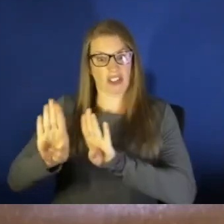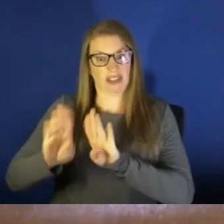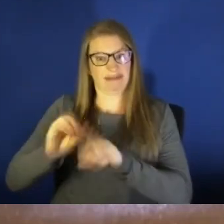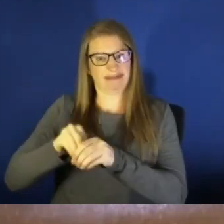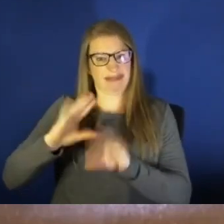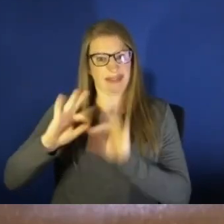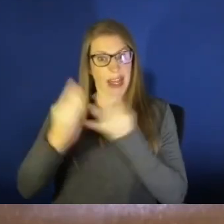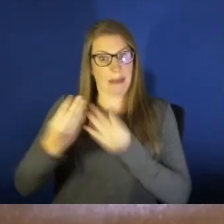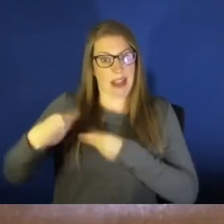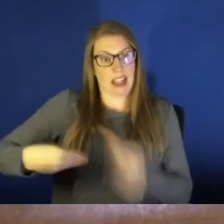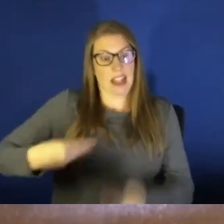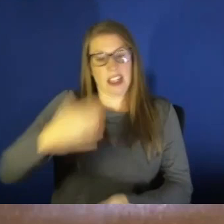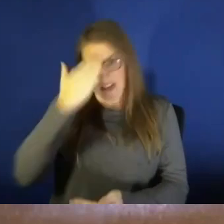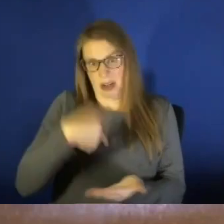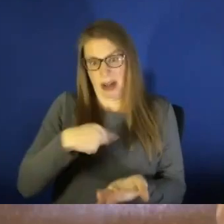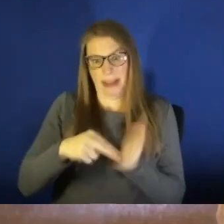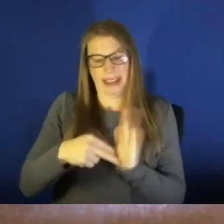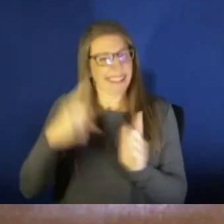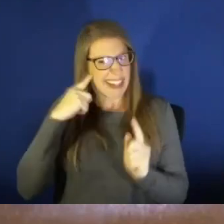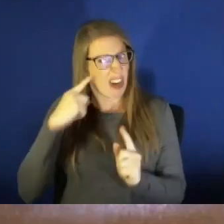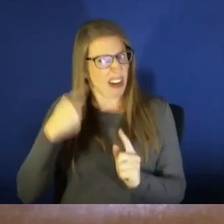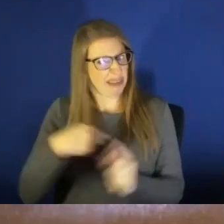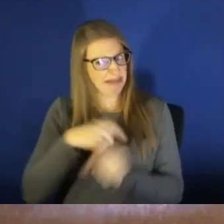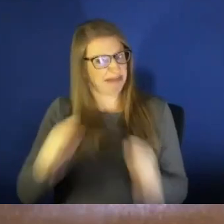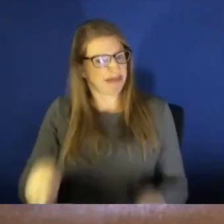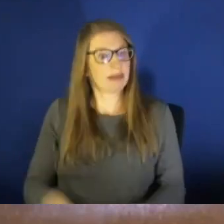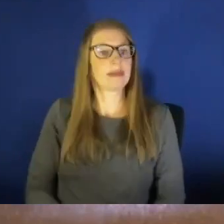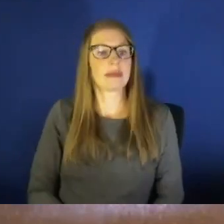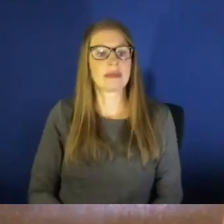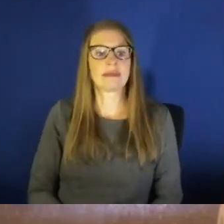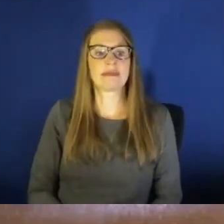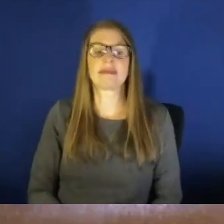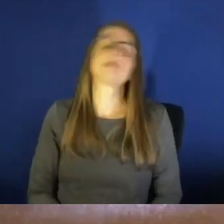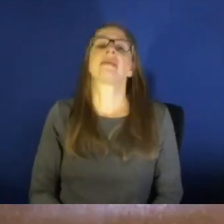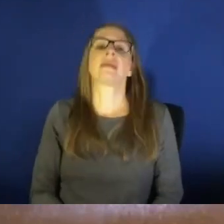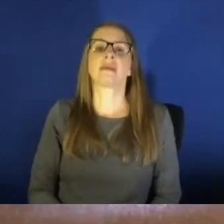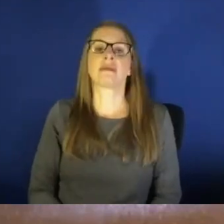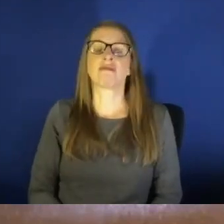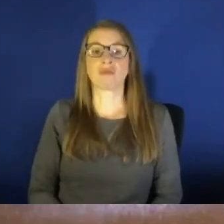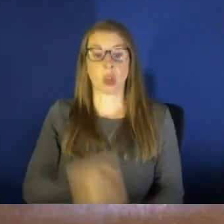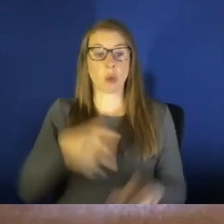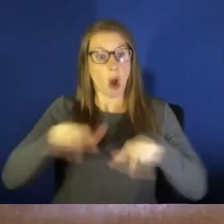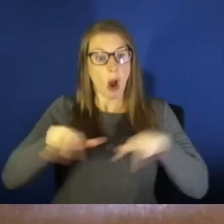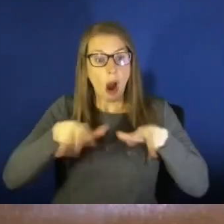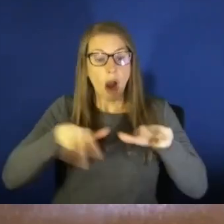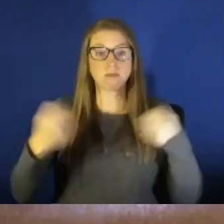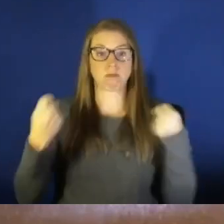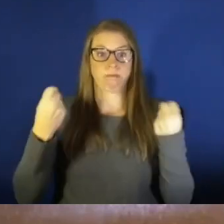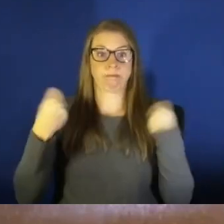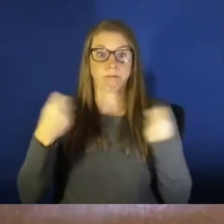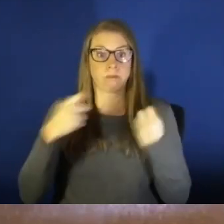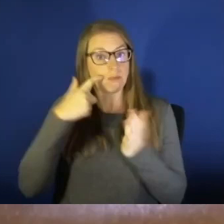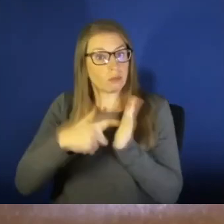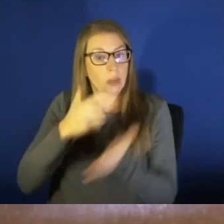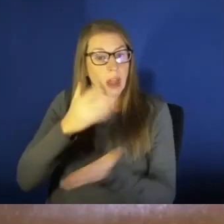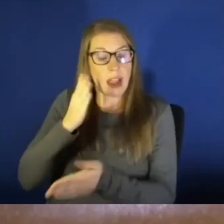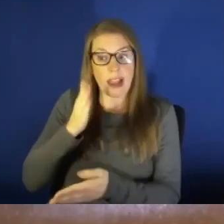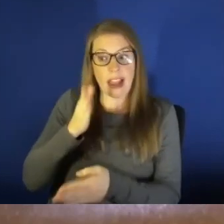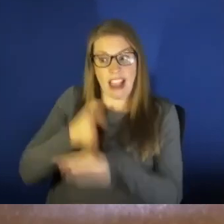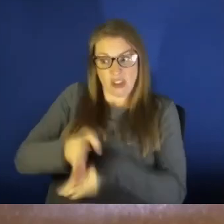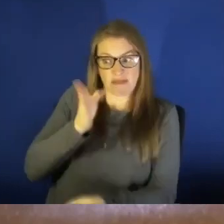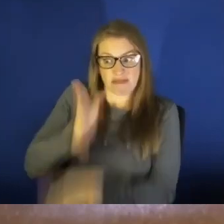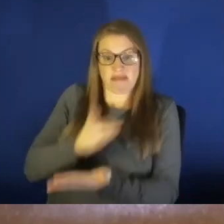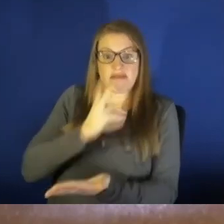I'm saying? So, but I mean, after I've quit smoking, I've noticed just walking, just exercising and doing all that, I can do it better and I can breathe